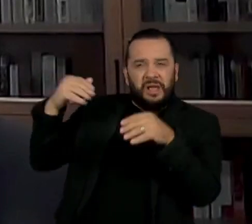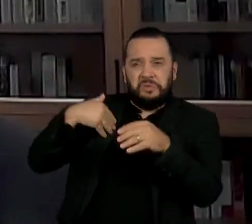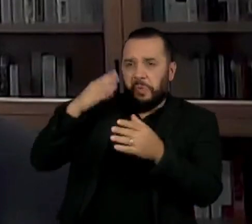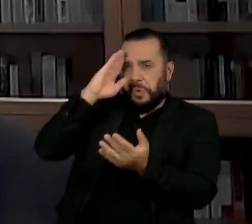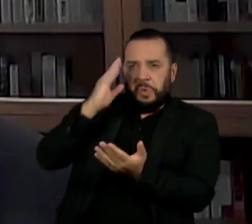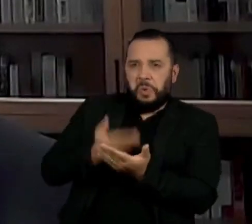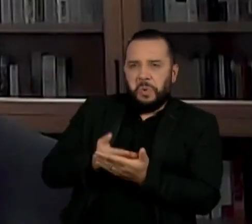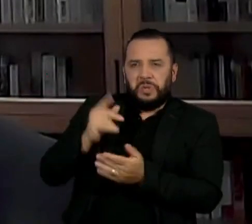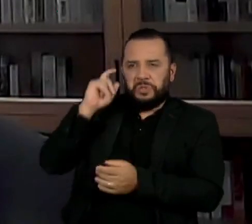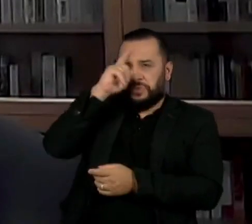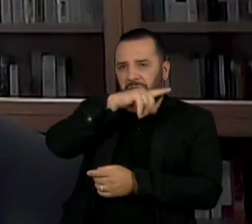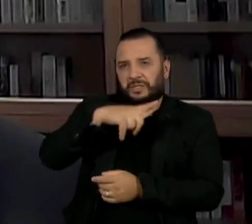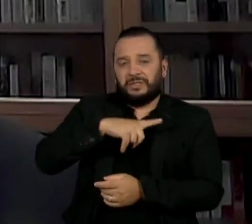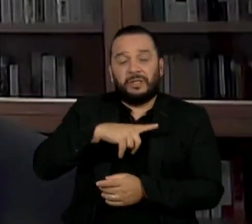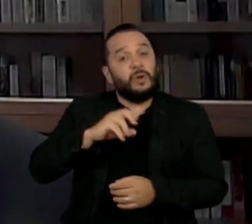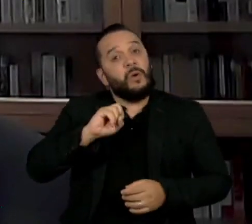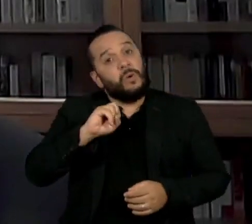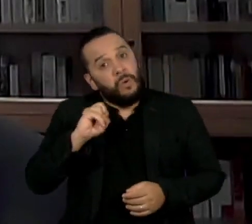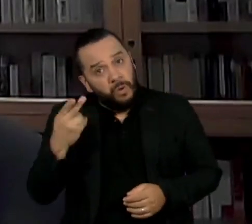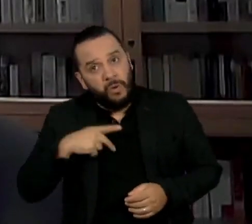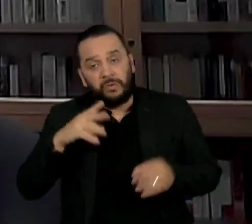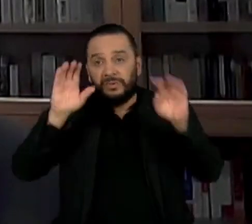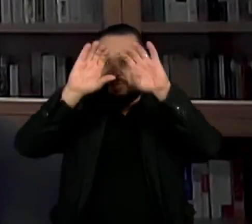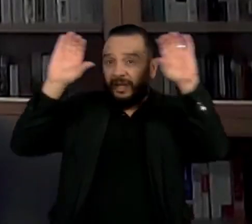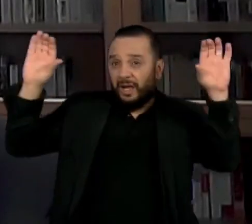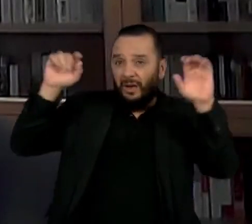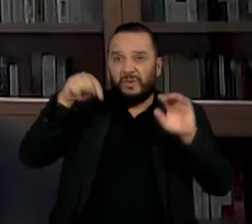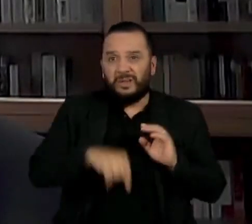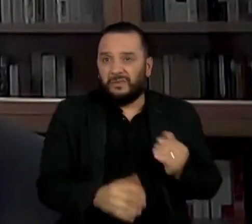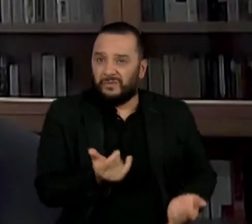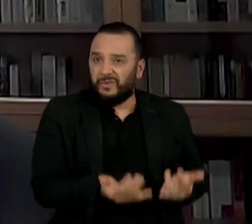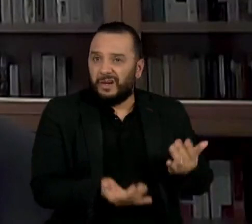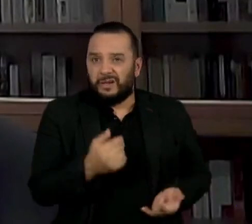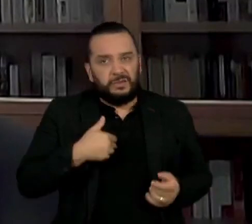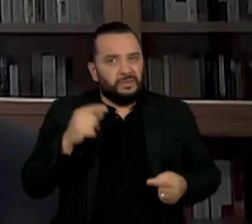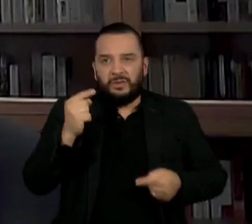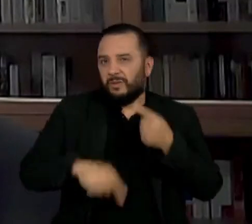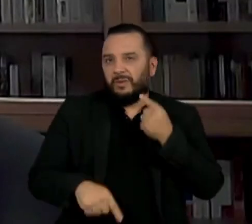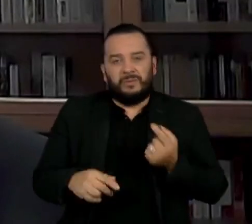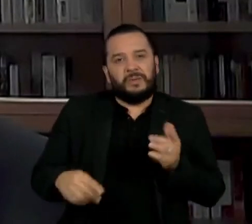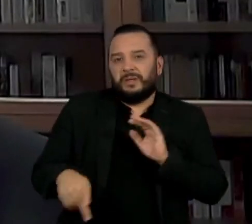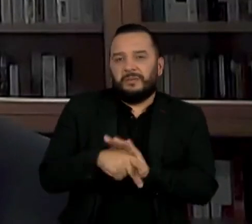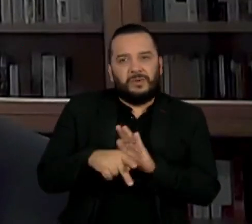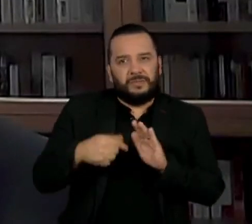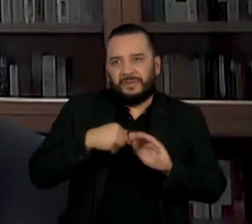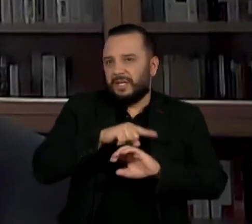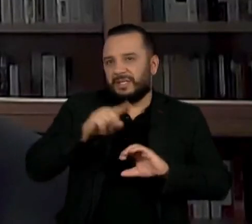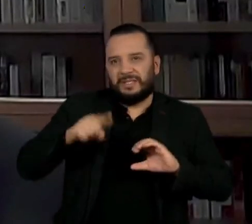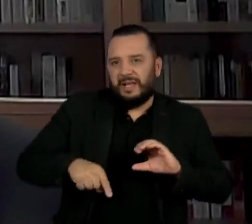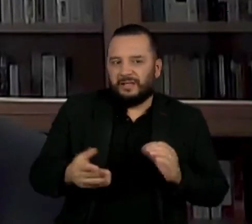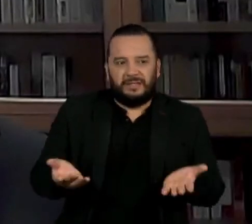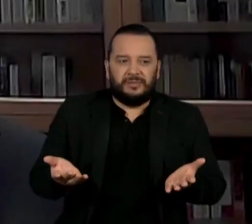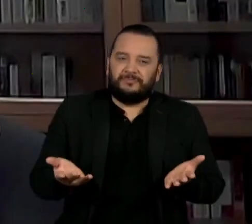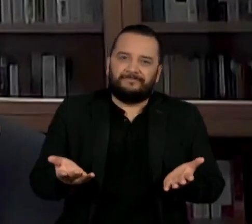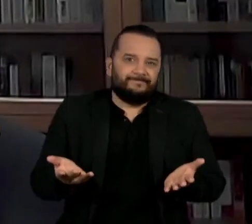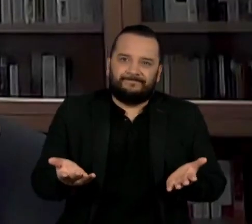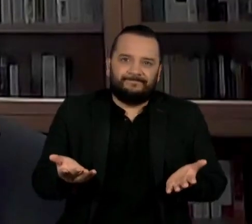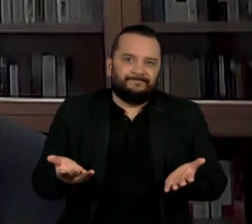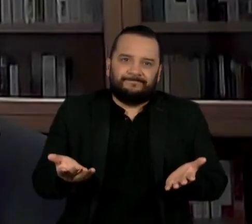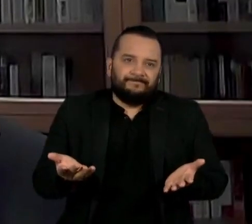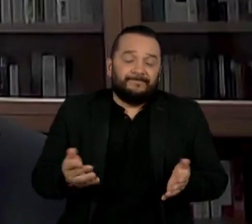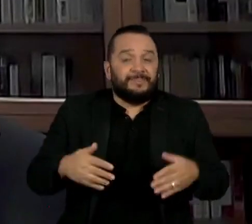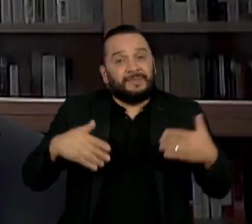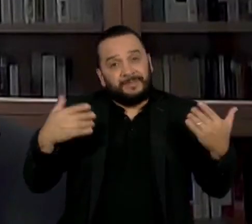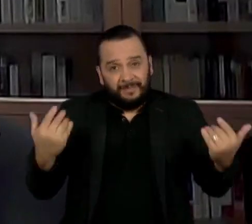God or that there was a heaven or a hell. It just didn't really accord with a scientific view of the world. So